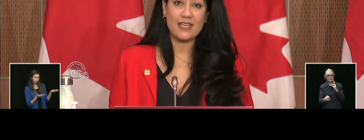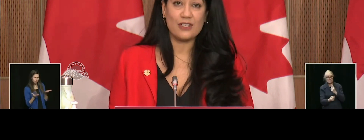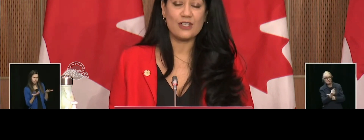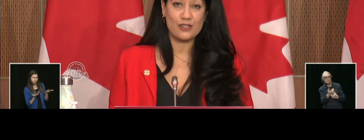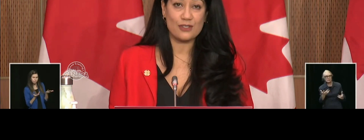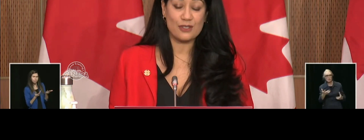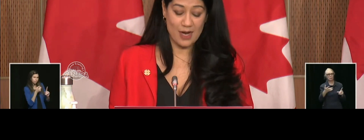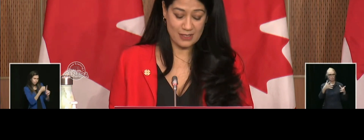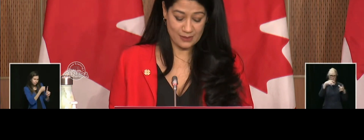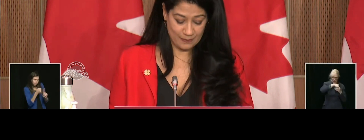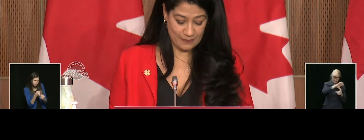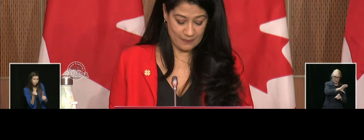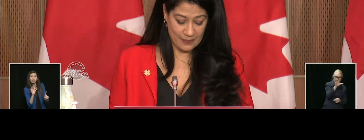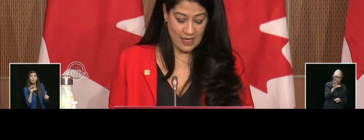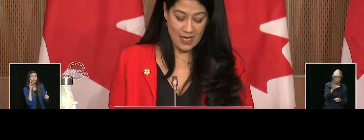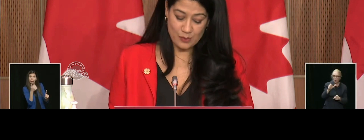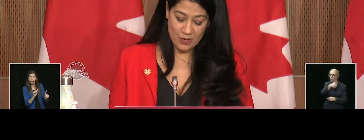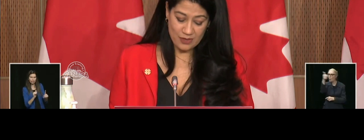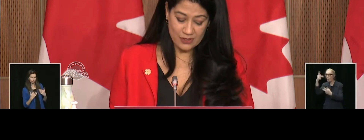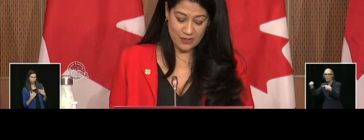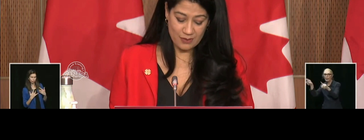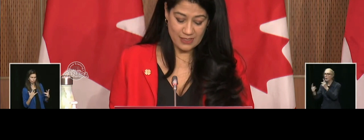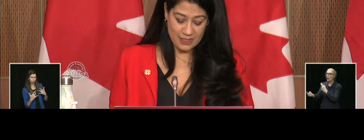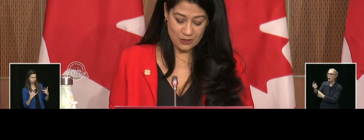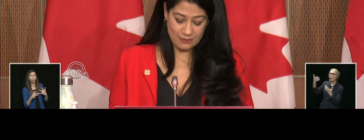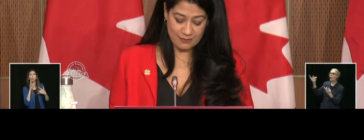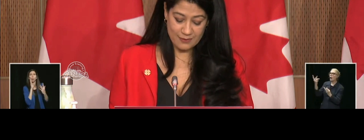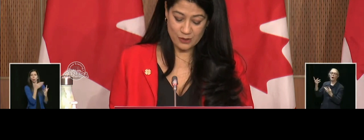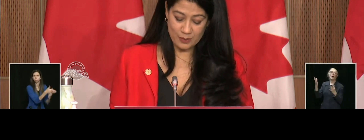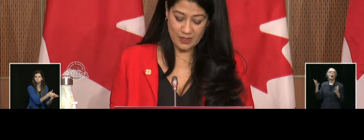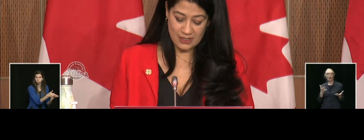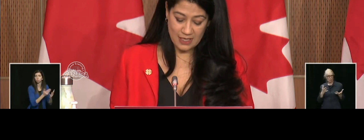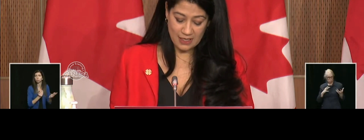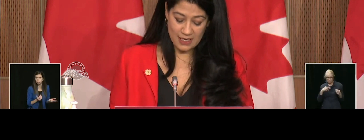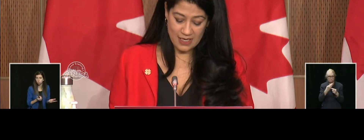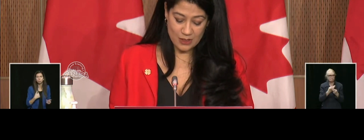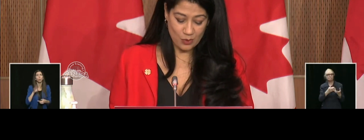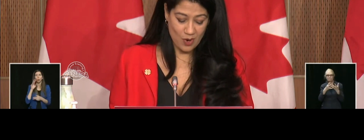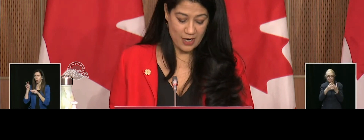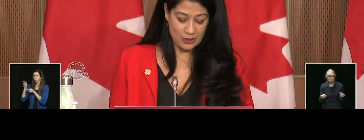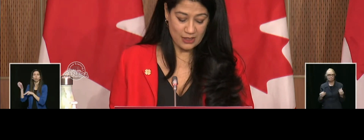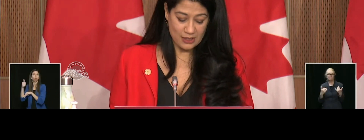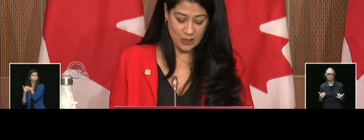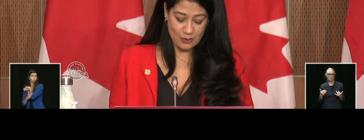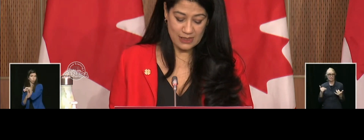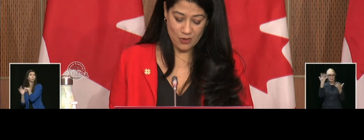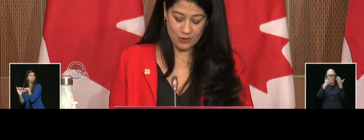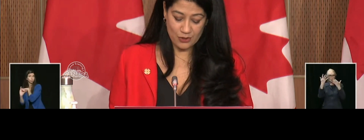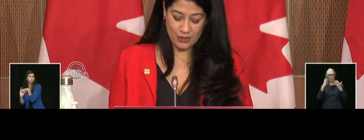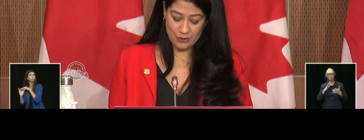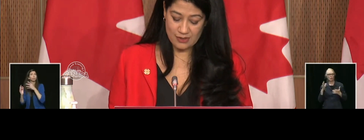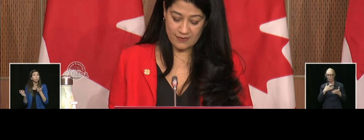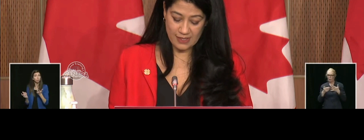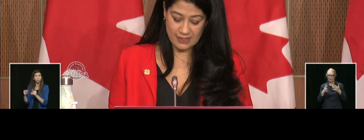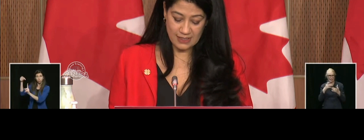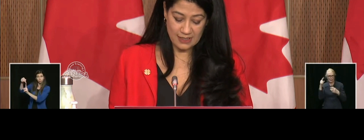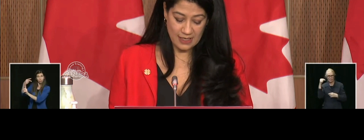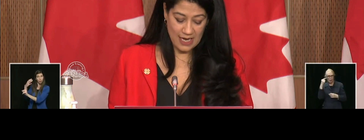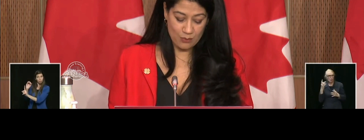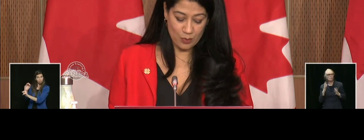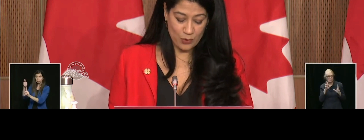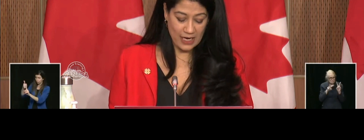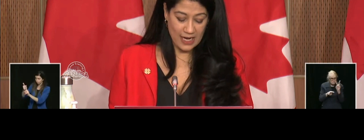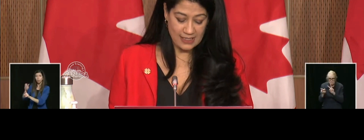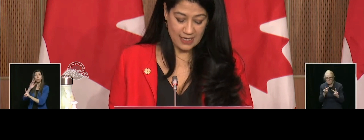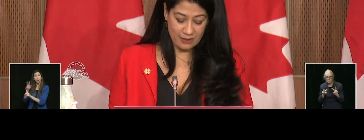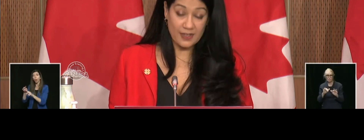any safety concerns arise. As part of its authorization, Pfizer-BioNTech is required to continuously monitor the use of the vaccine